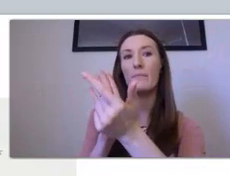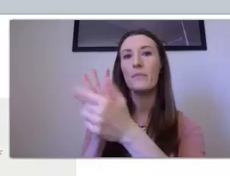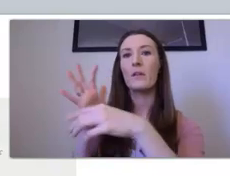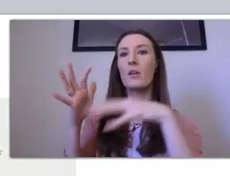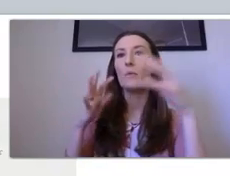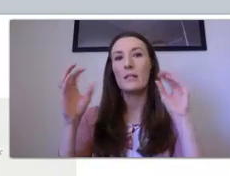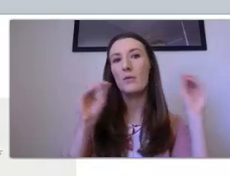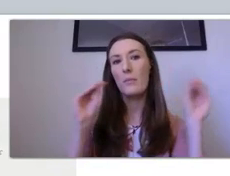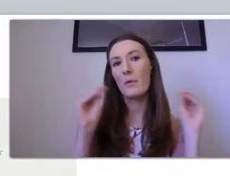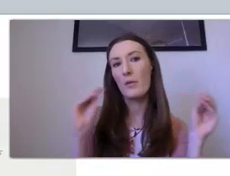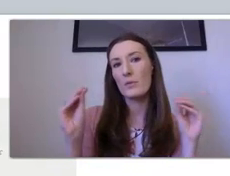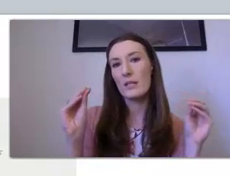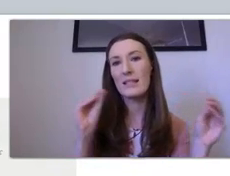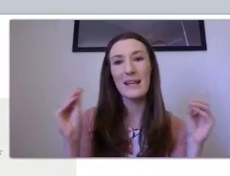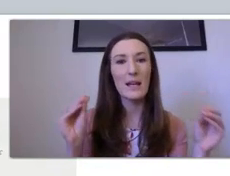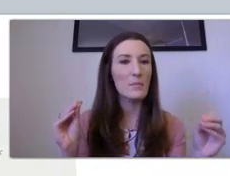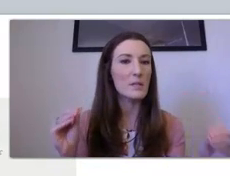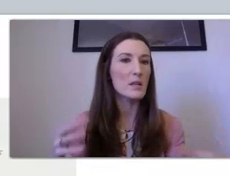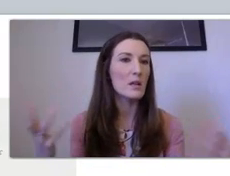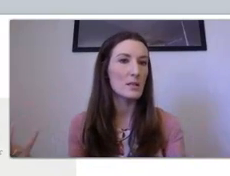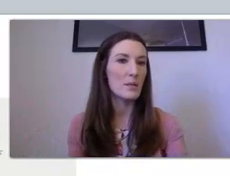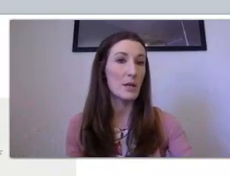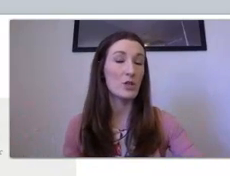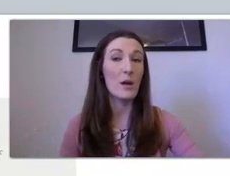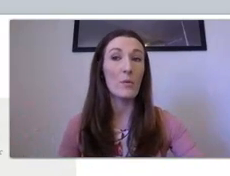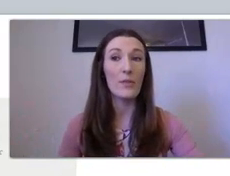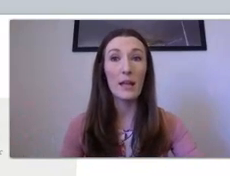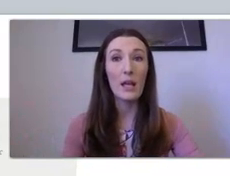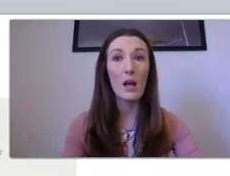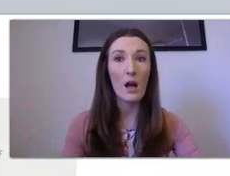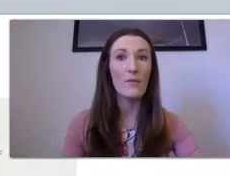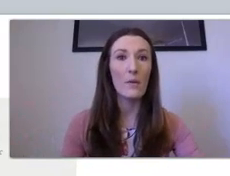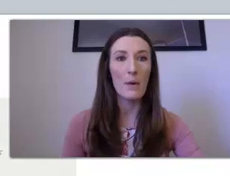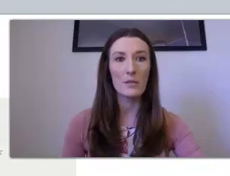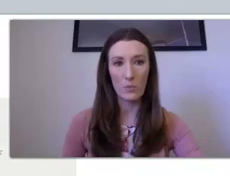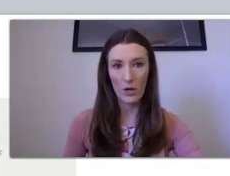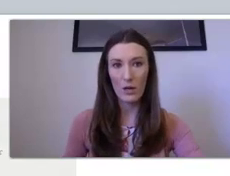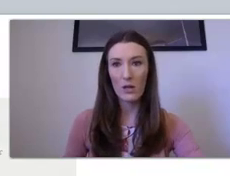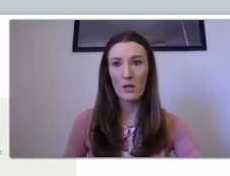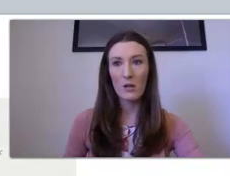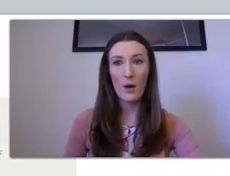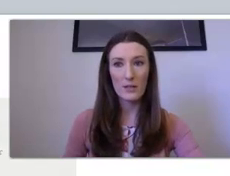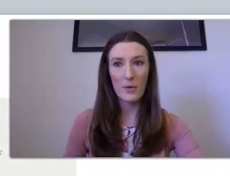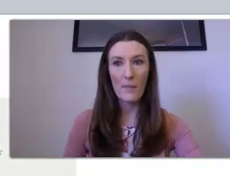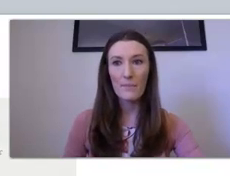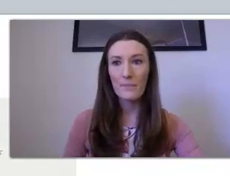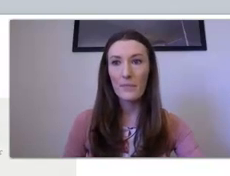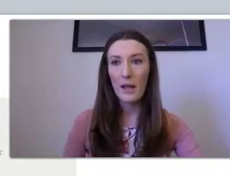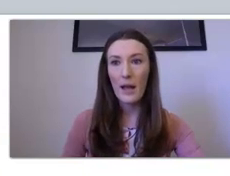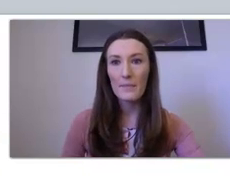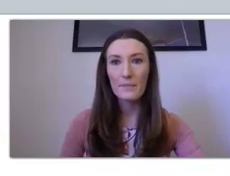but we need to remember those synonyms to make sure that we're thinking of the best word